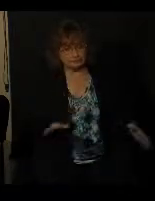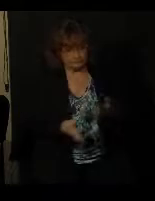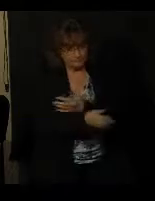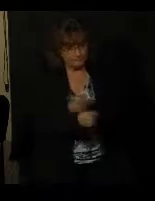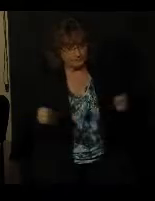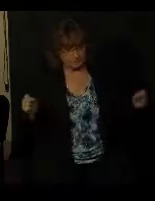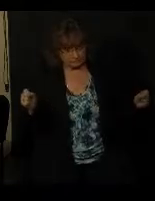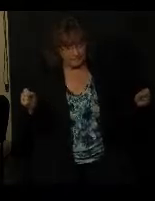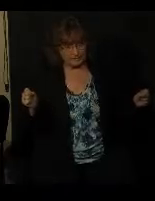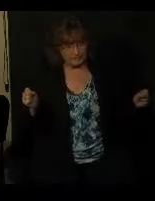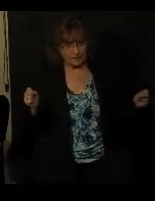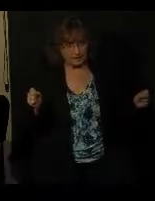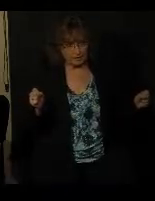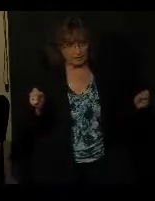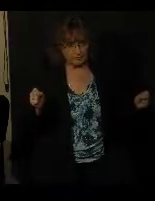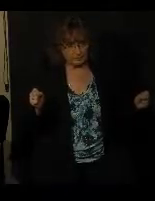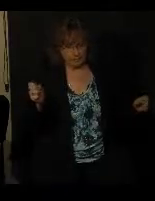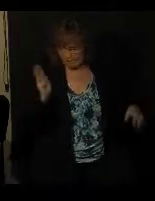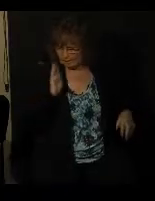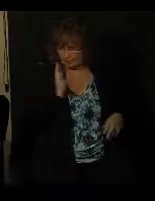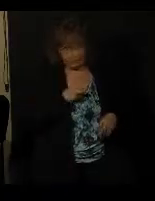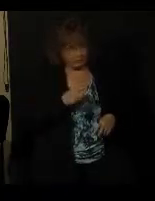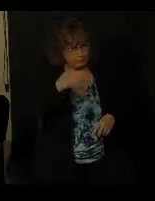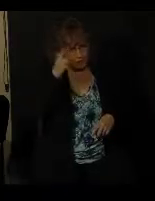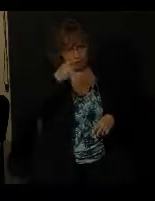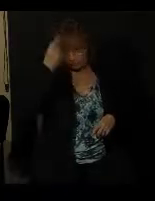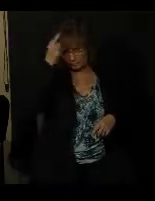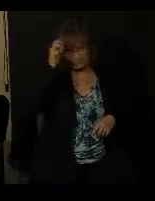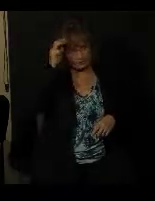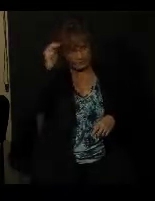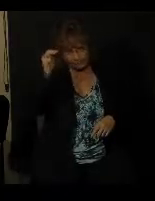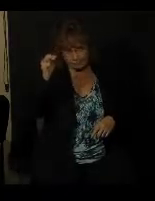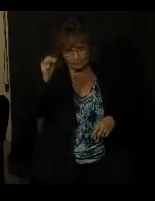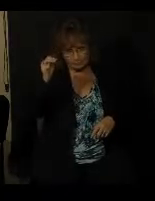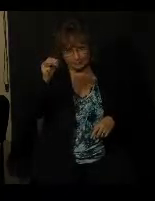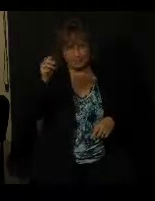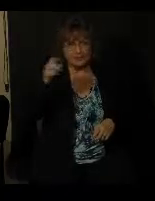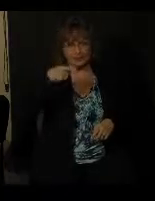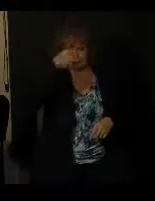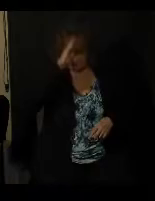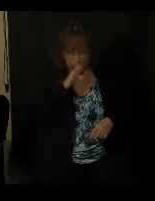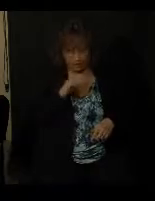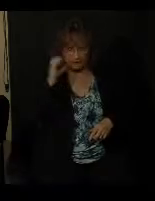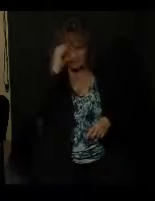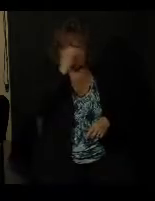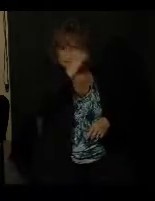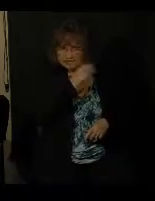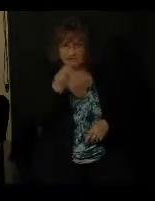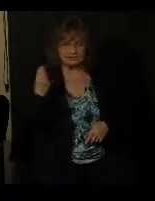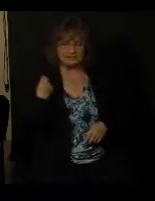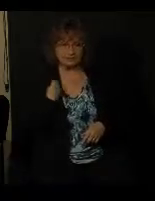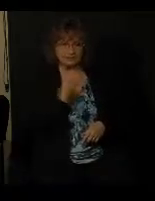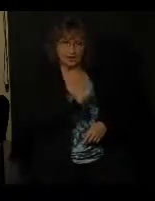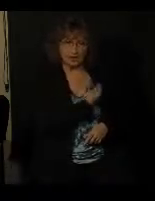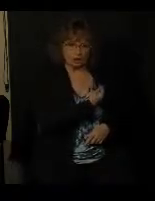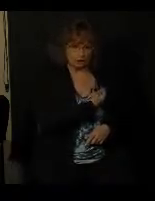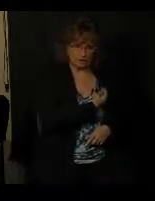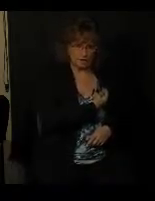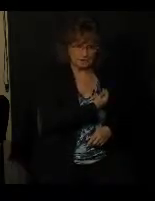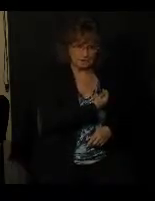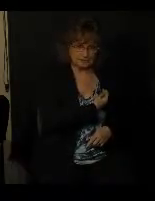I wouldn't have chose to come to Salem. He's right. I met with his mom and his grandmother. His dad didn't come to the meeting. I met with his mom and his